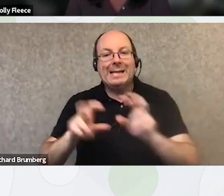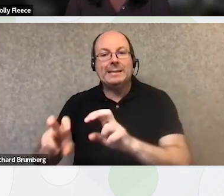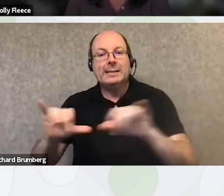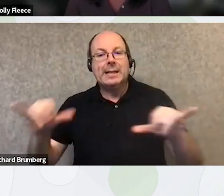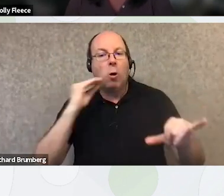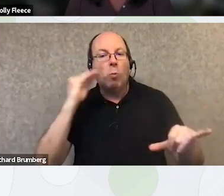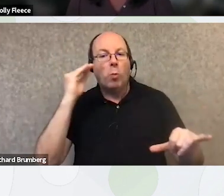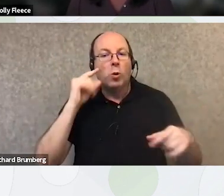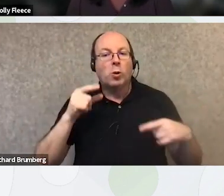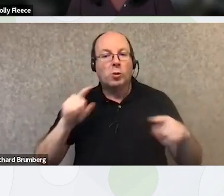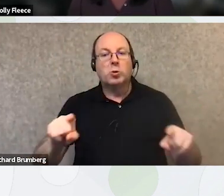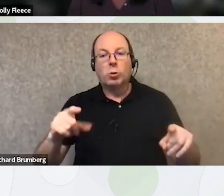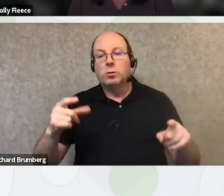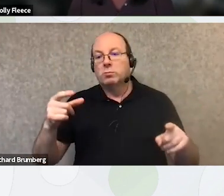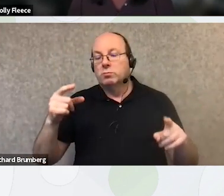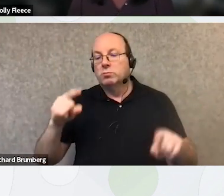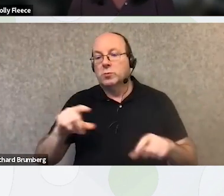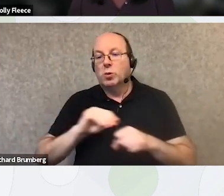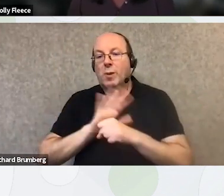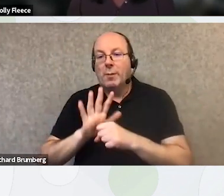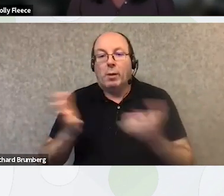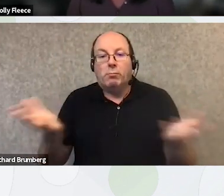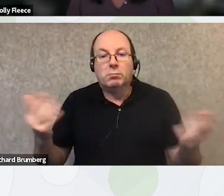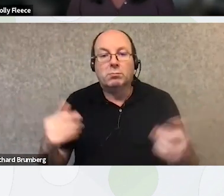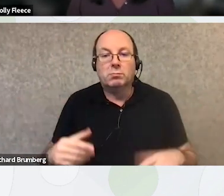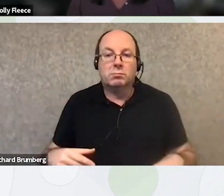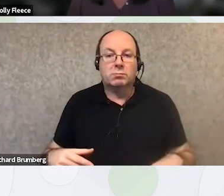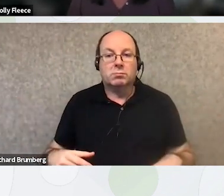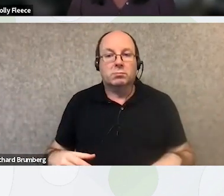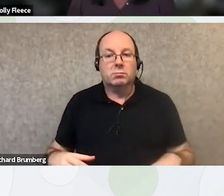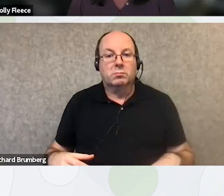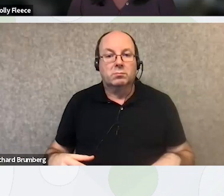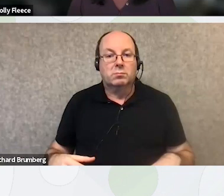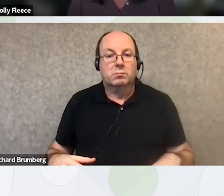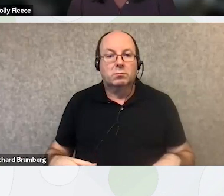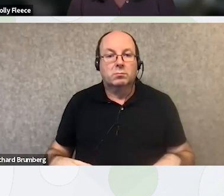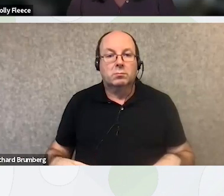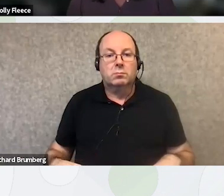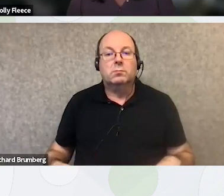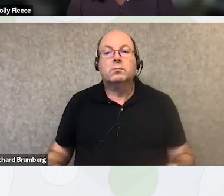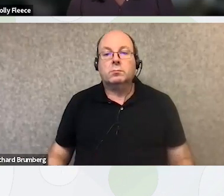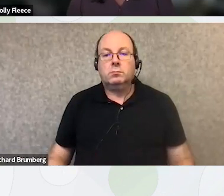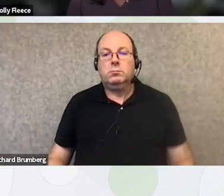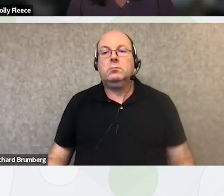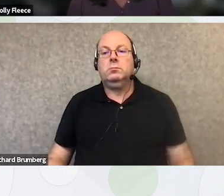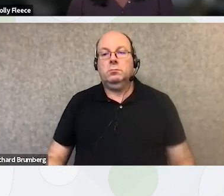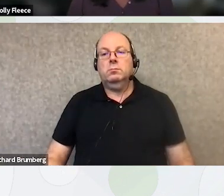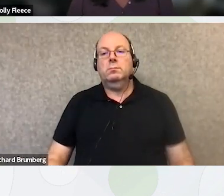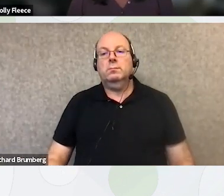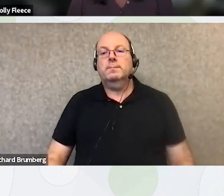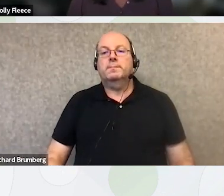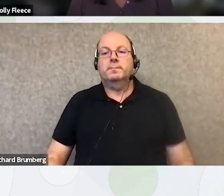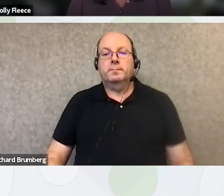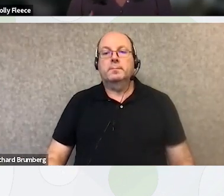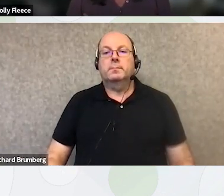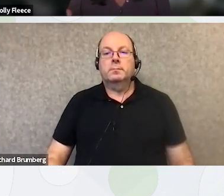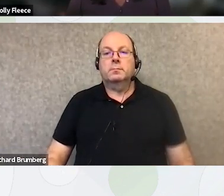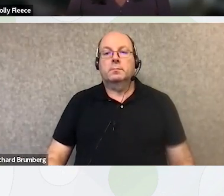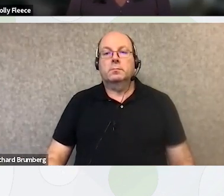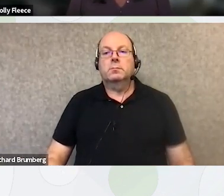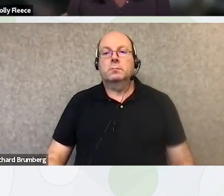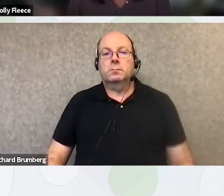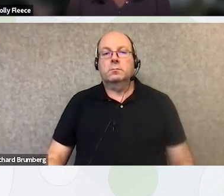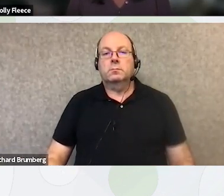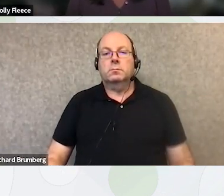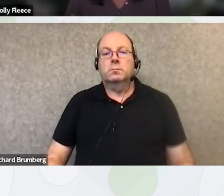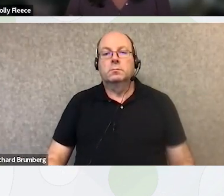COVID pandemic. And so there are two big factors that play an important role in determining the likelihood